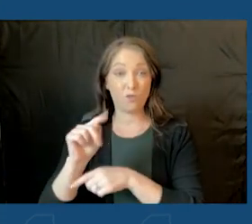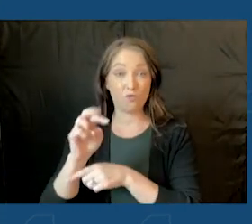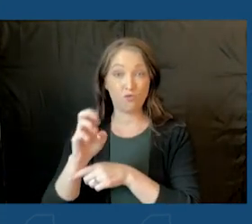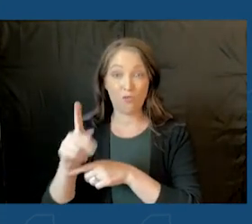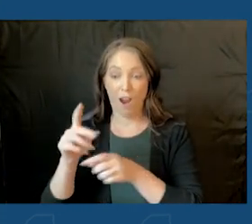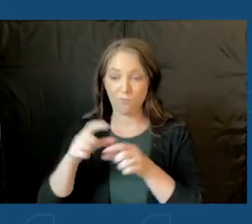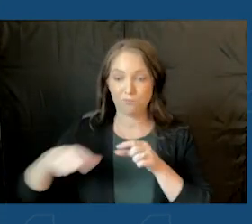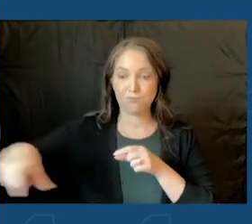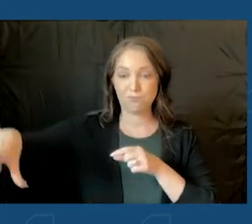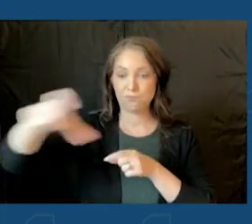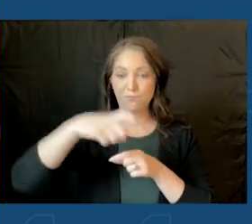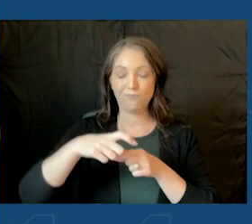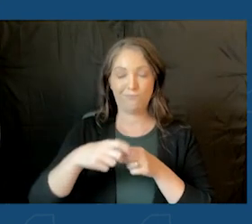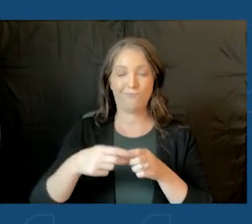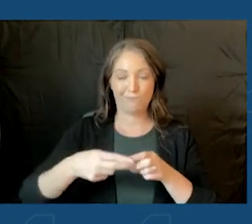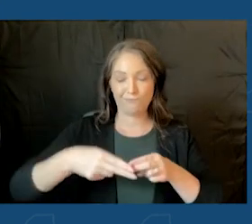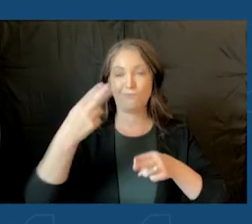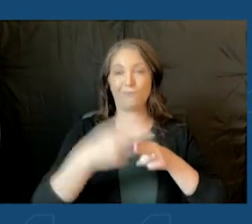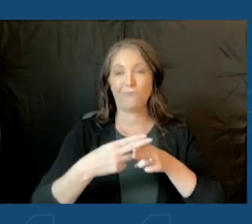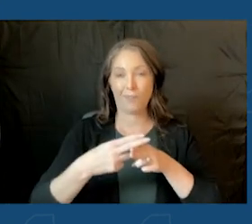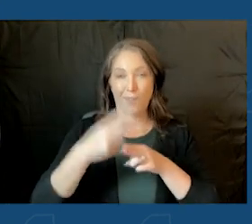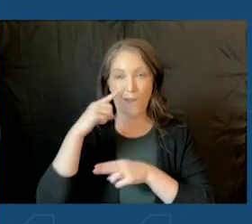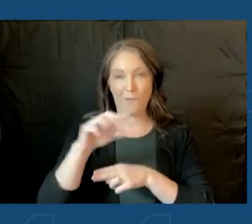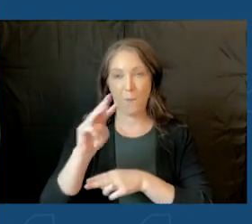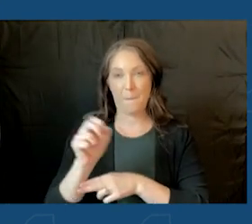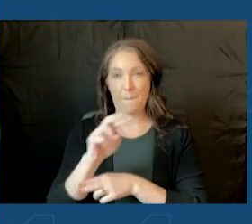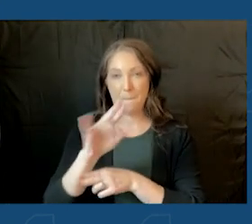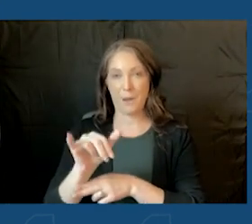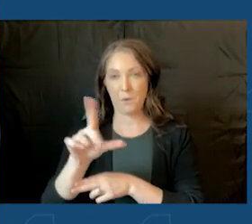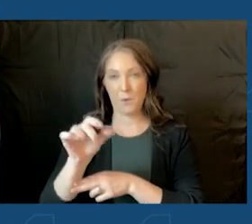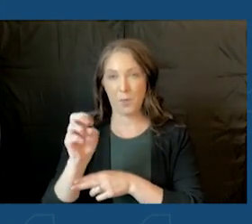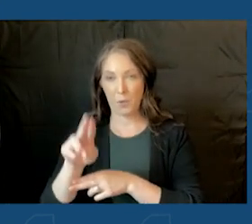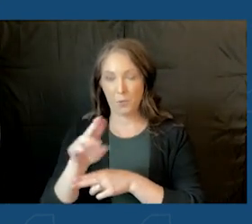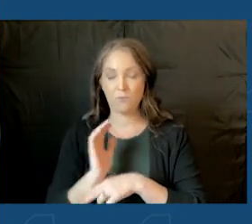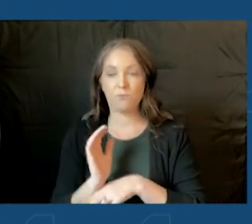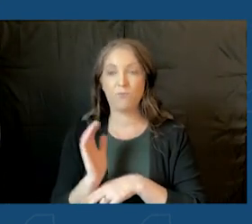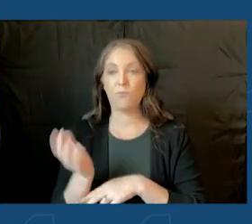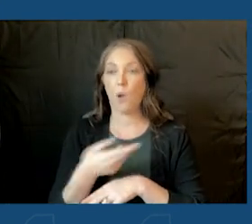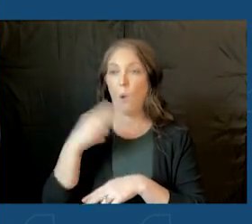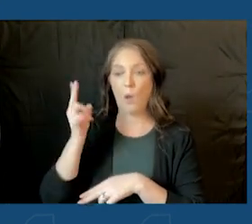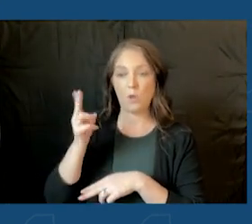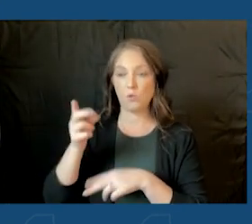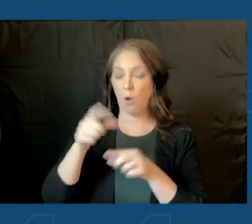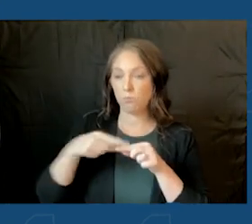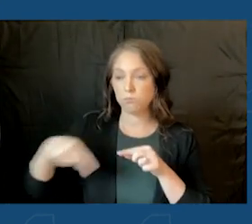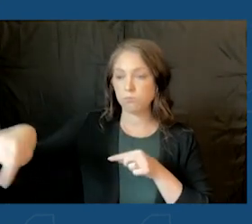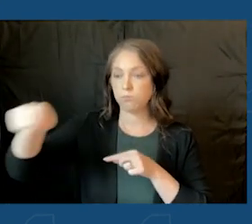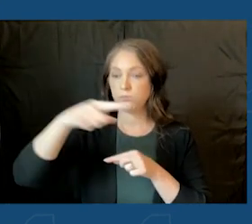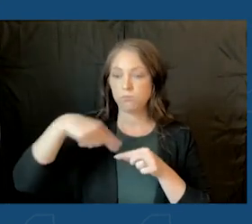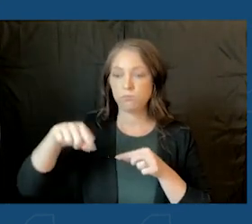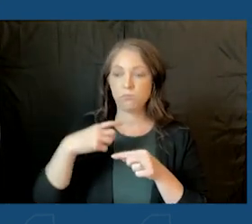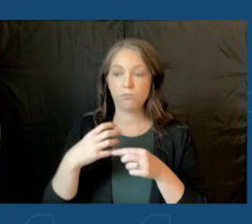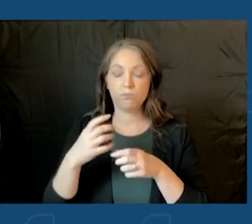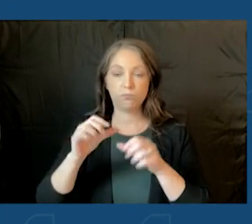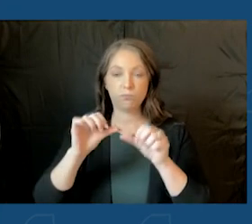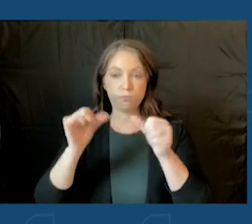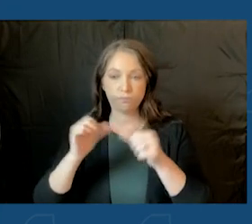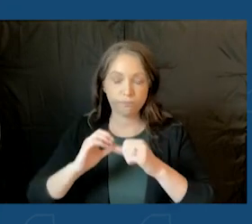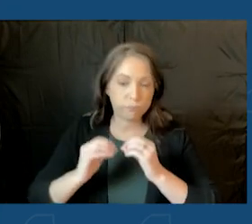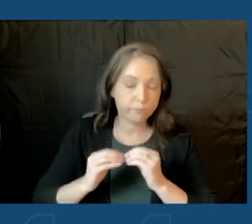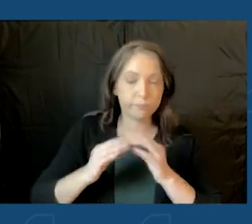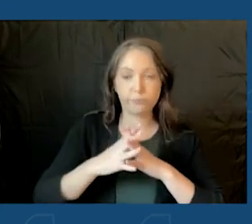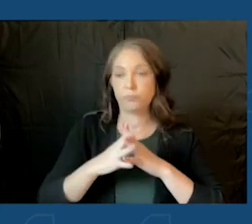Marylou. Our historic Saratoga Racecourse was shaped, strengthened, and supported by